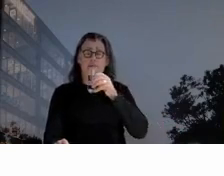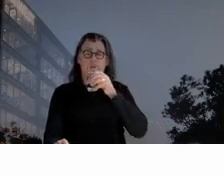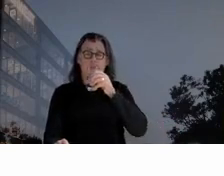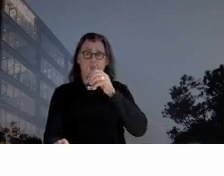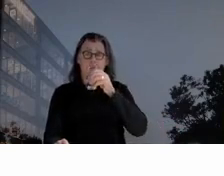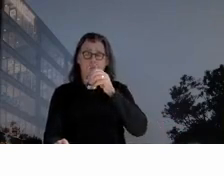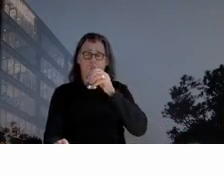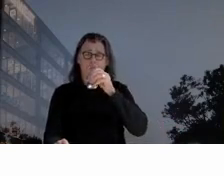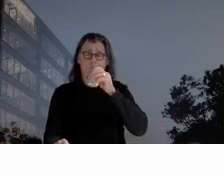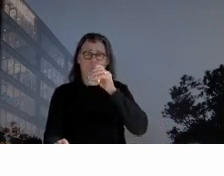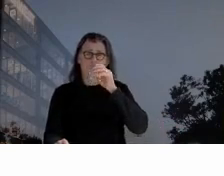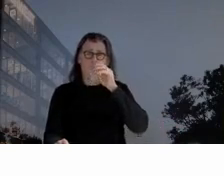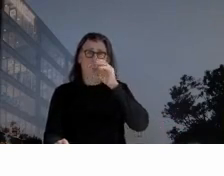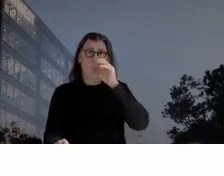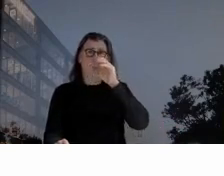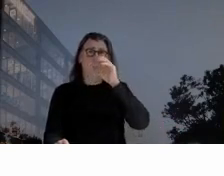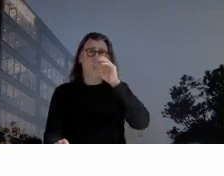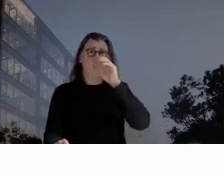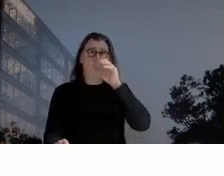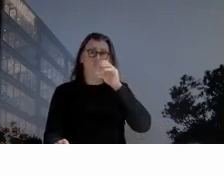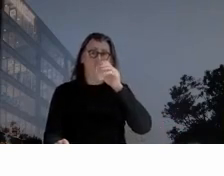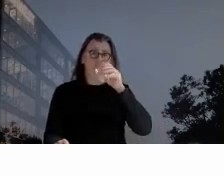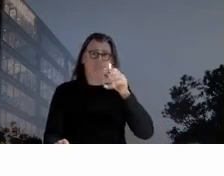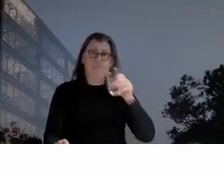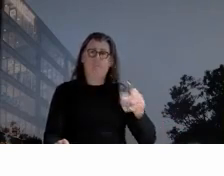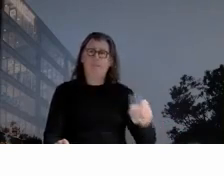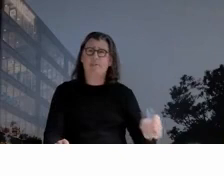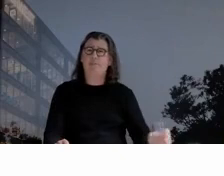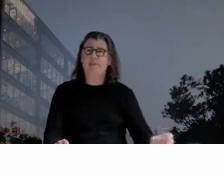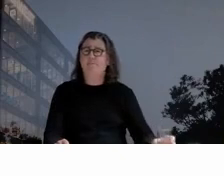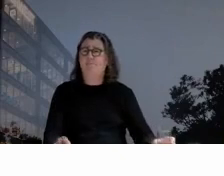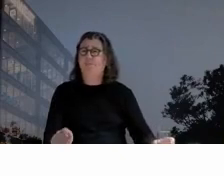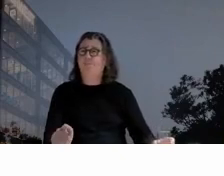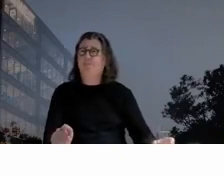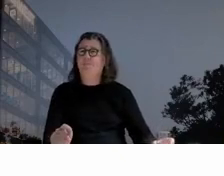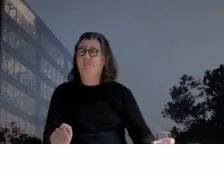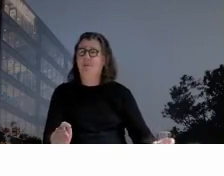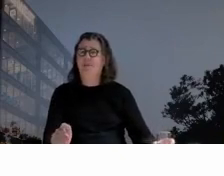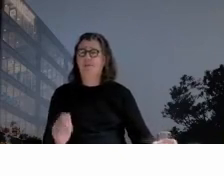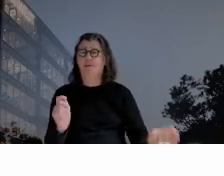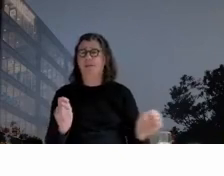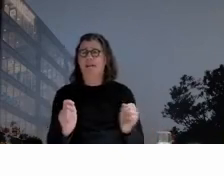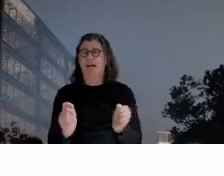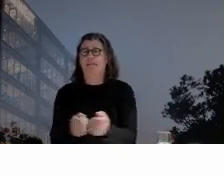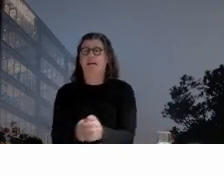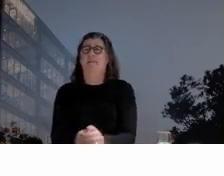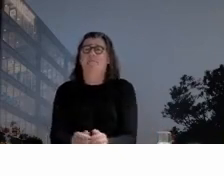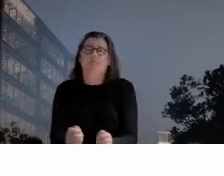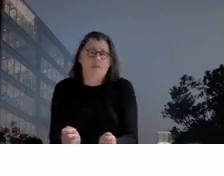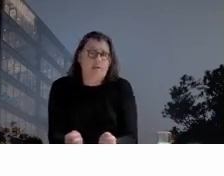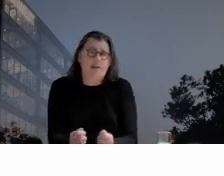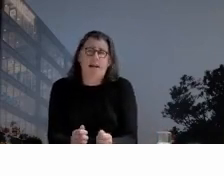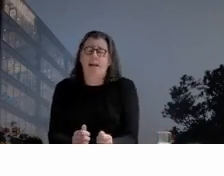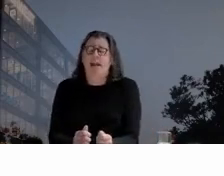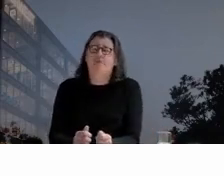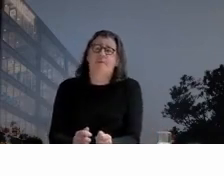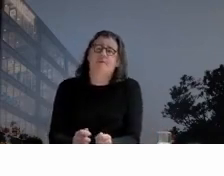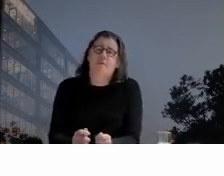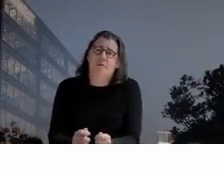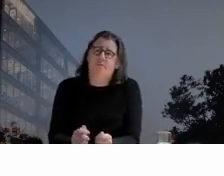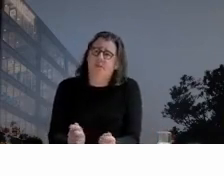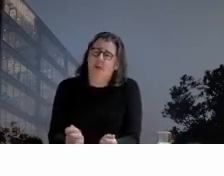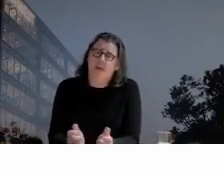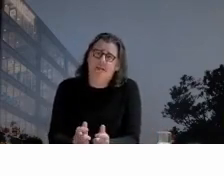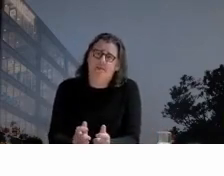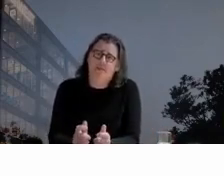the office and out of home. Excuse me. We also looked at central